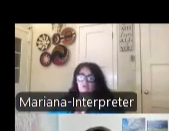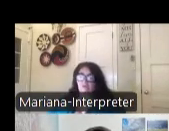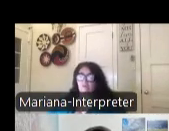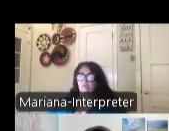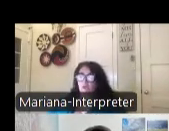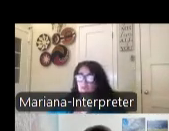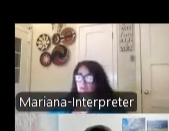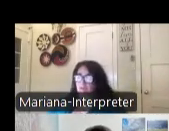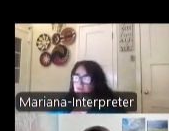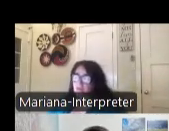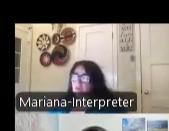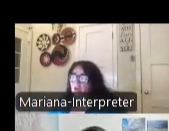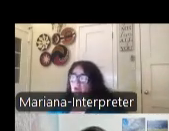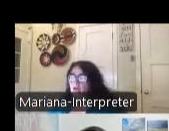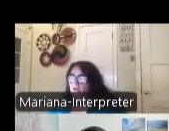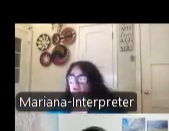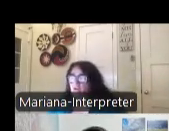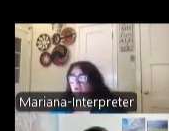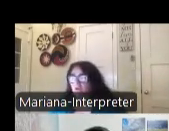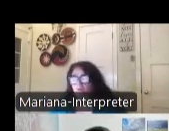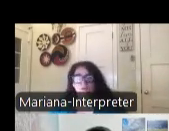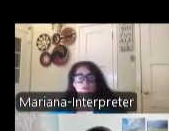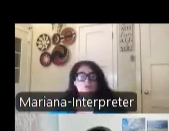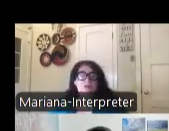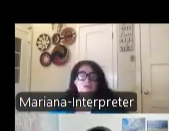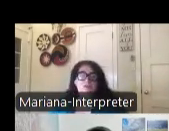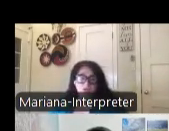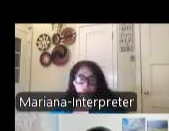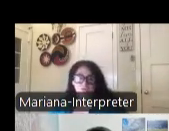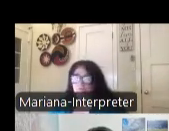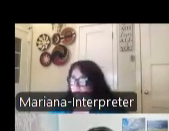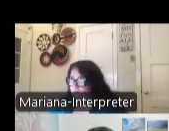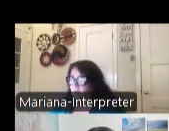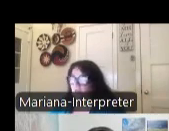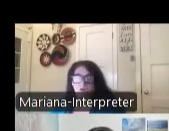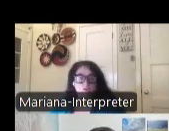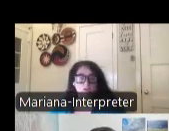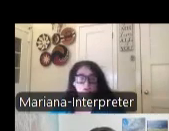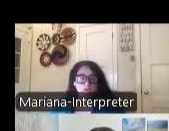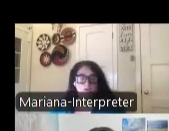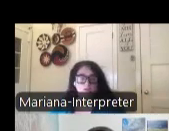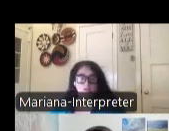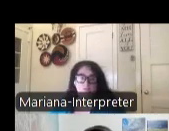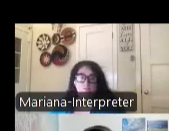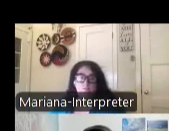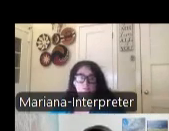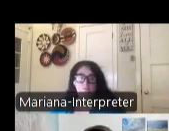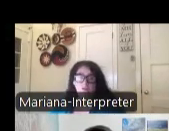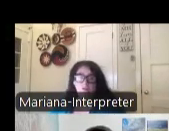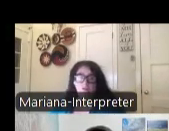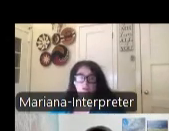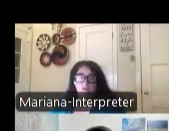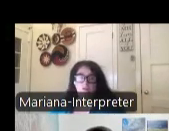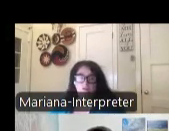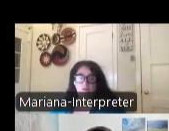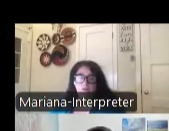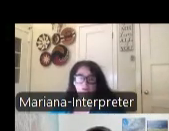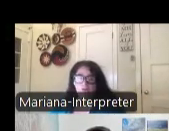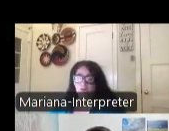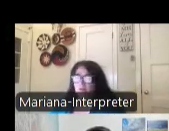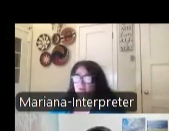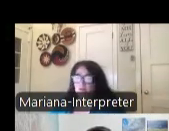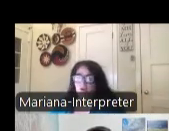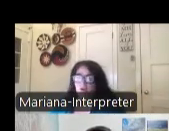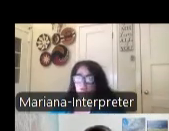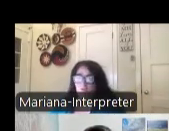in variability, thinking beyond trends in mean climate and learning to, as much as we can, embrace this increase